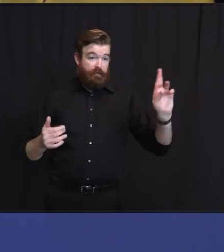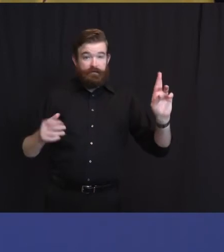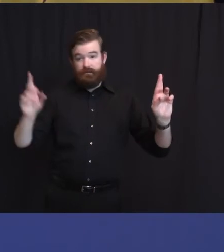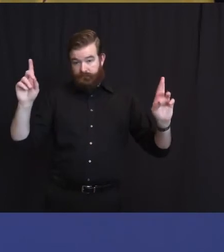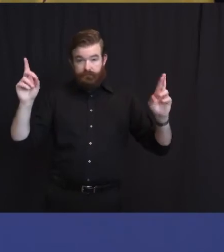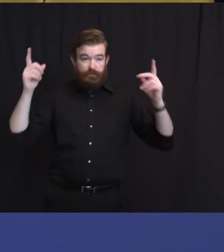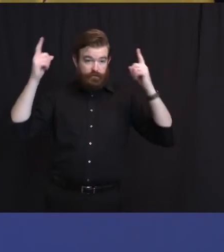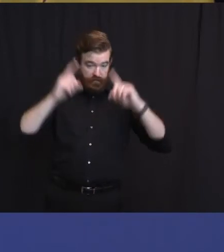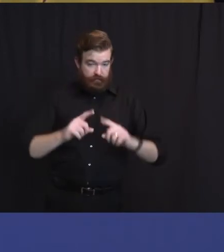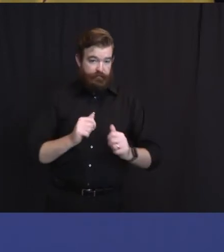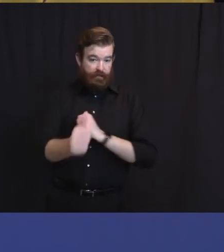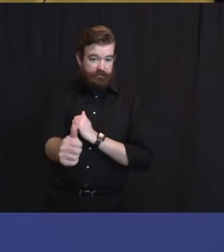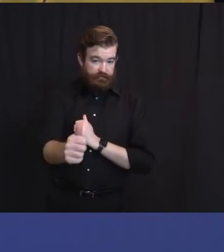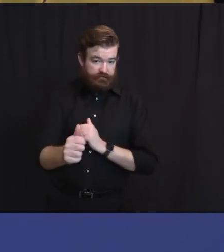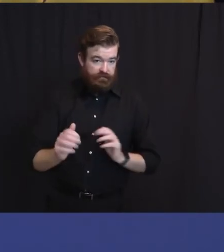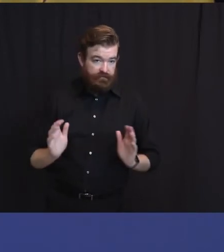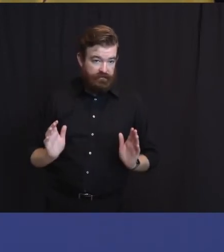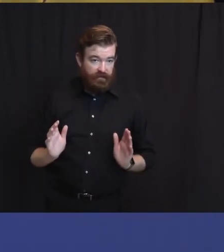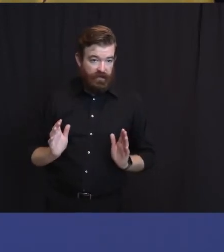numbers. The fact of the matter is